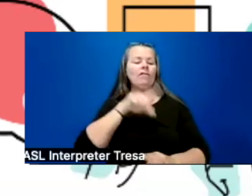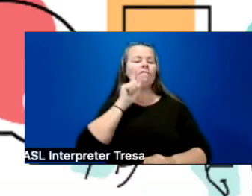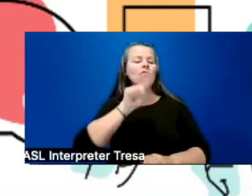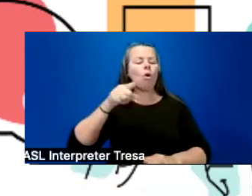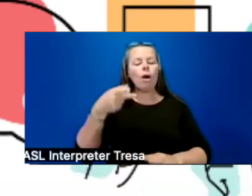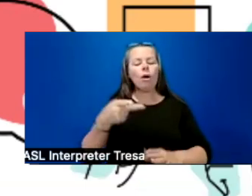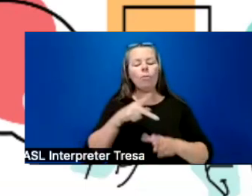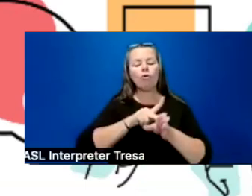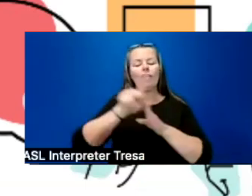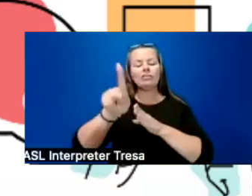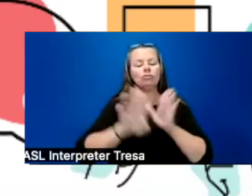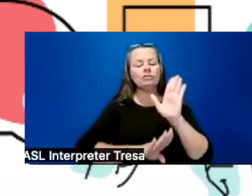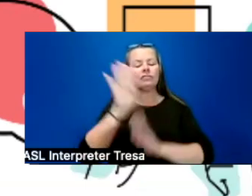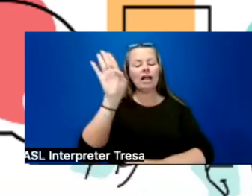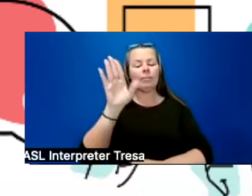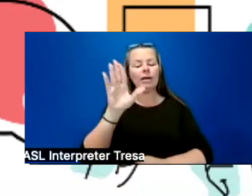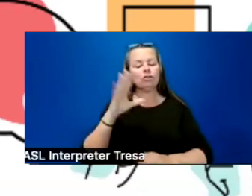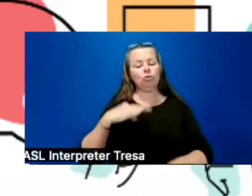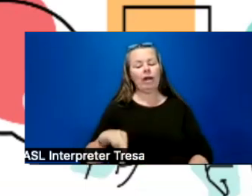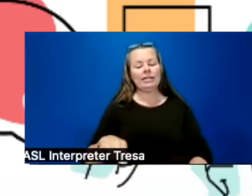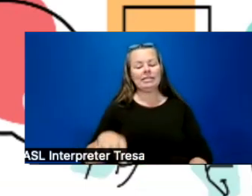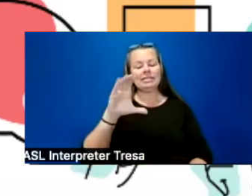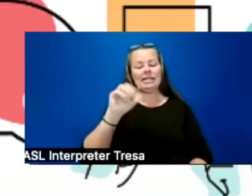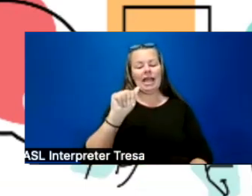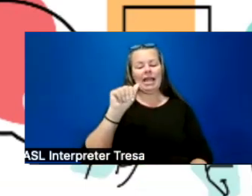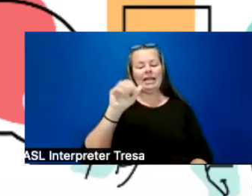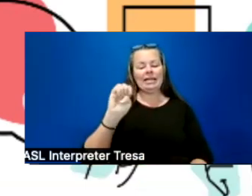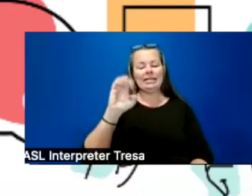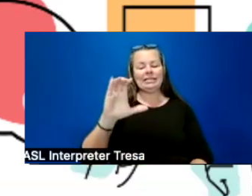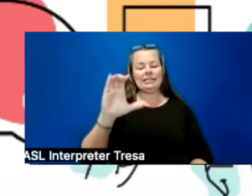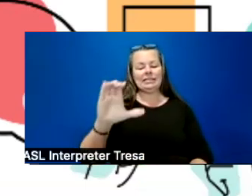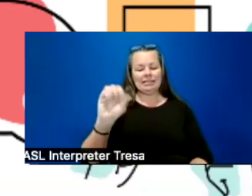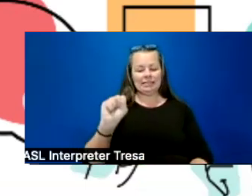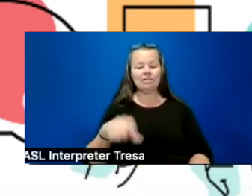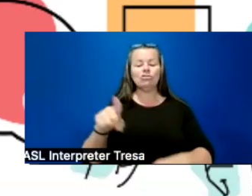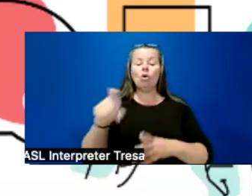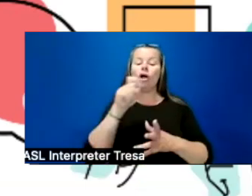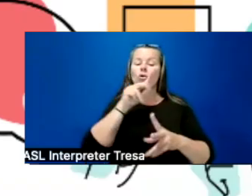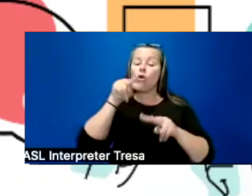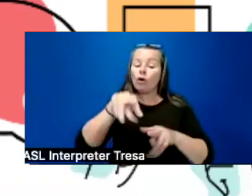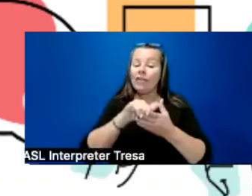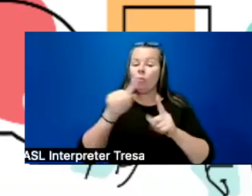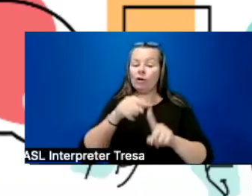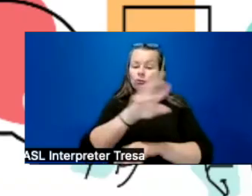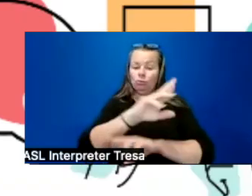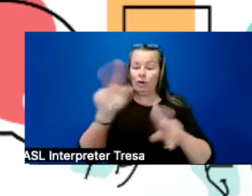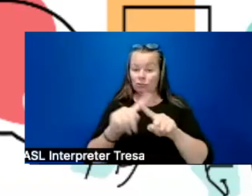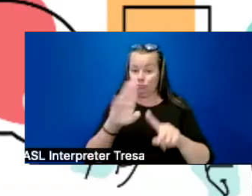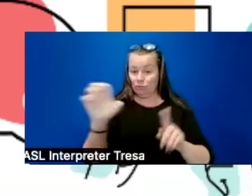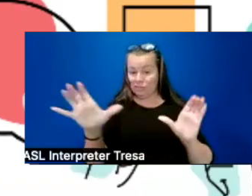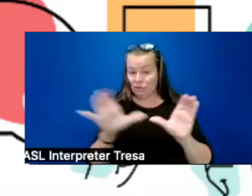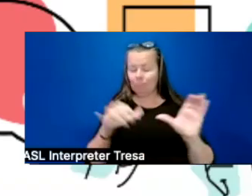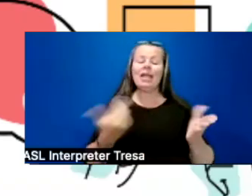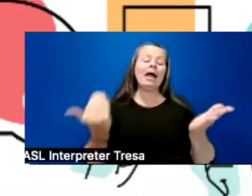our CAECCs. So be sure that you look into that when you go to recertify. We'd love